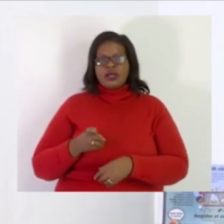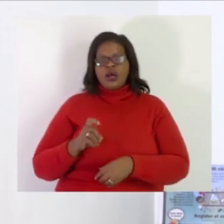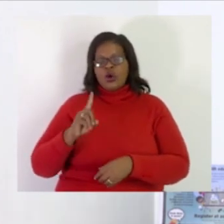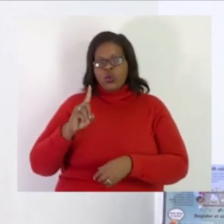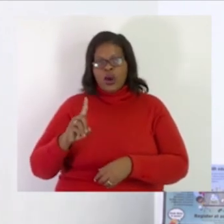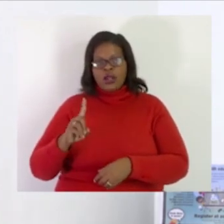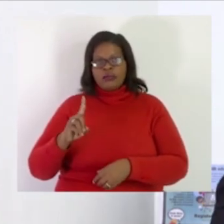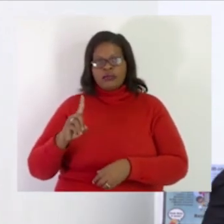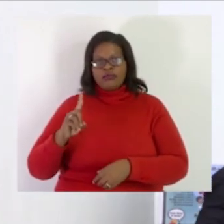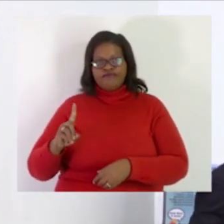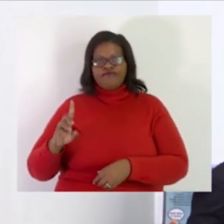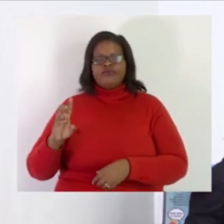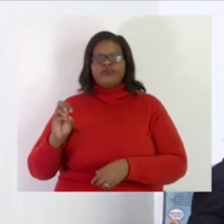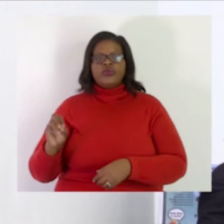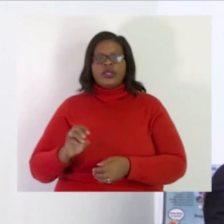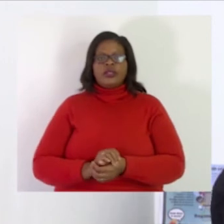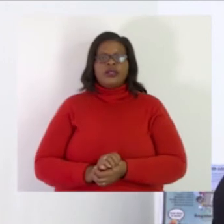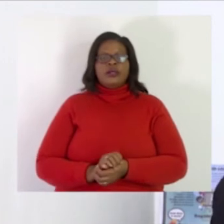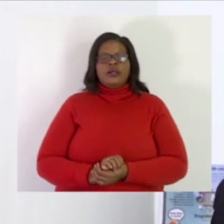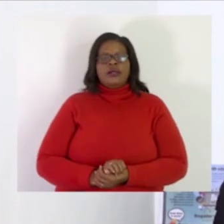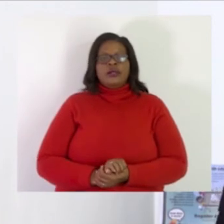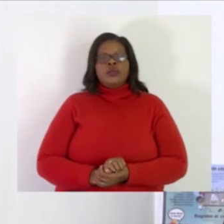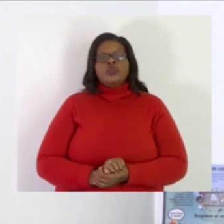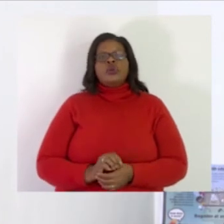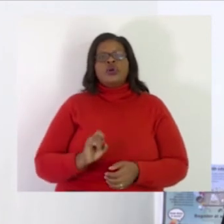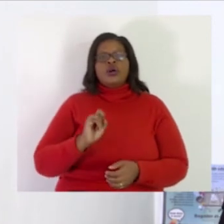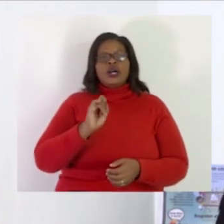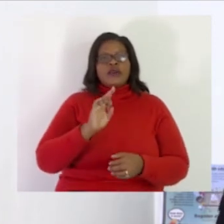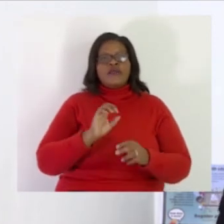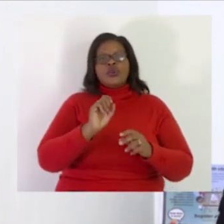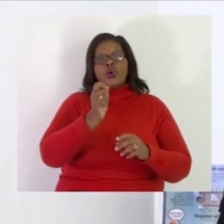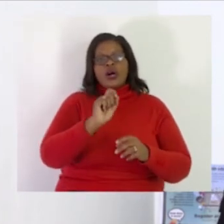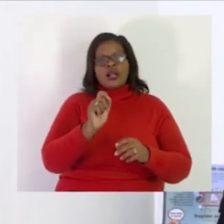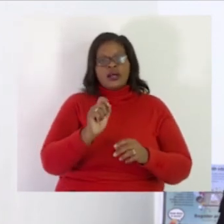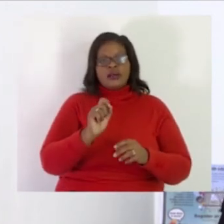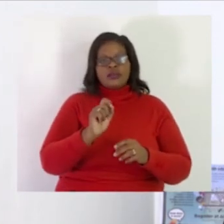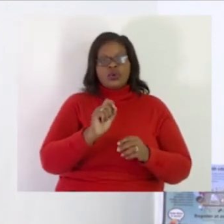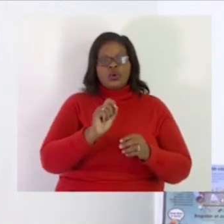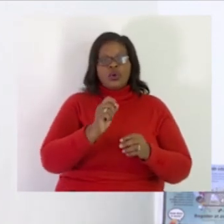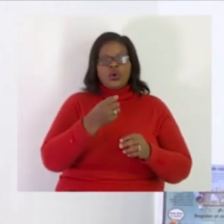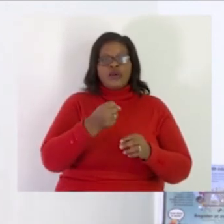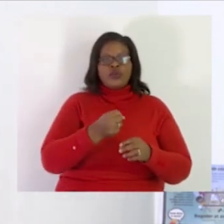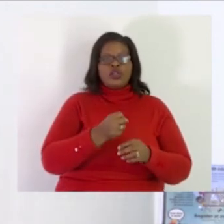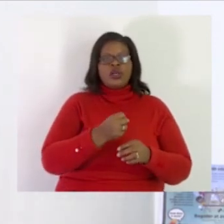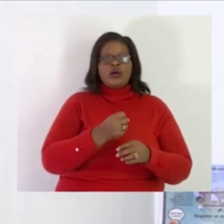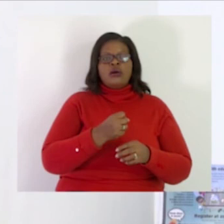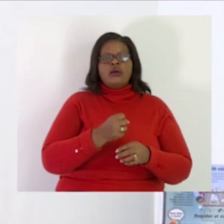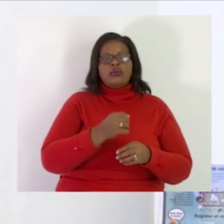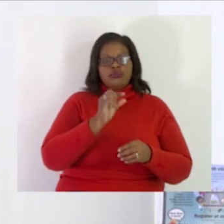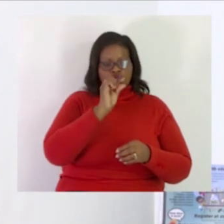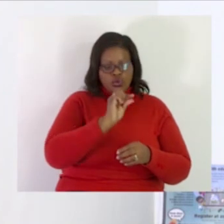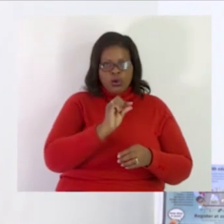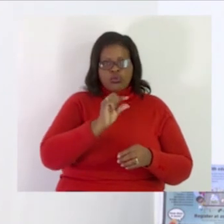11,110. So in this manner, you can see that this is the smallest number, followed by